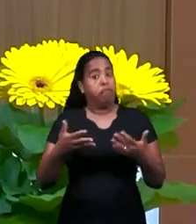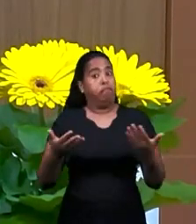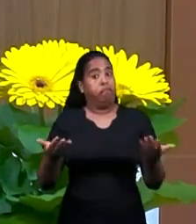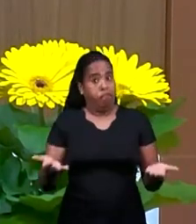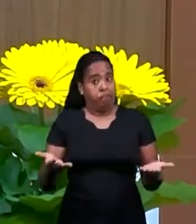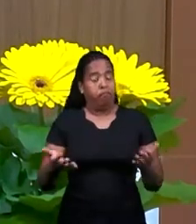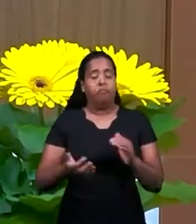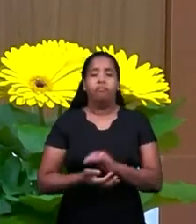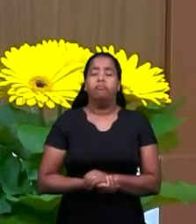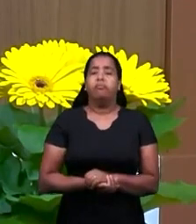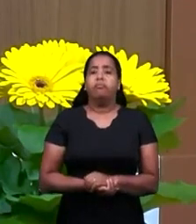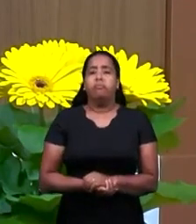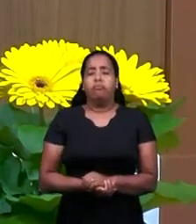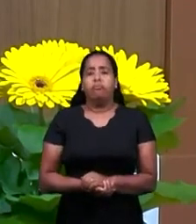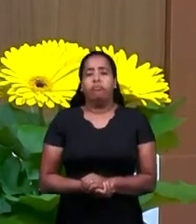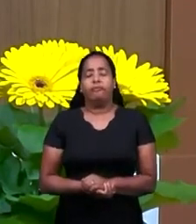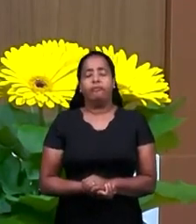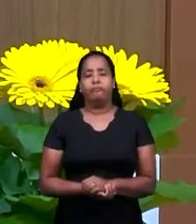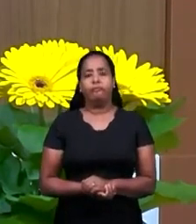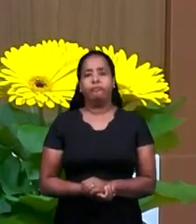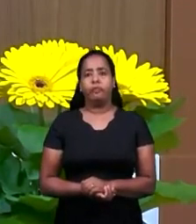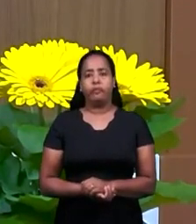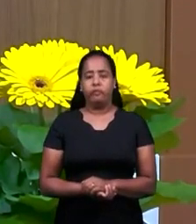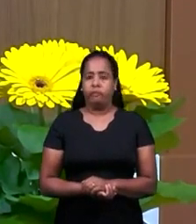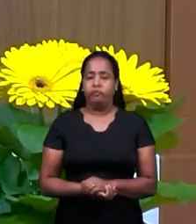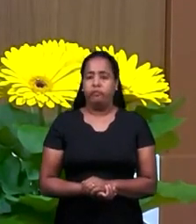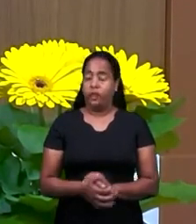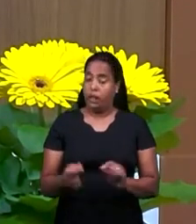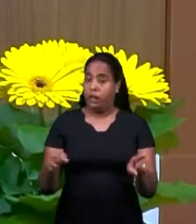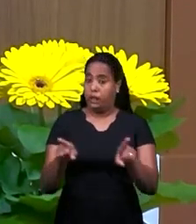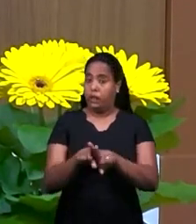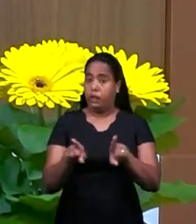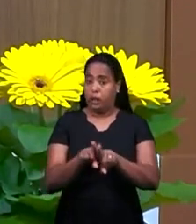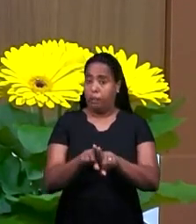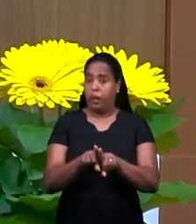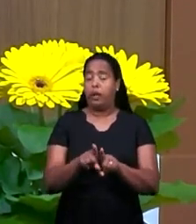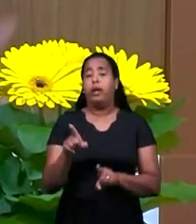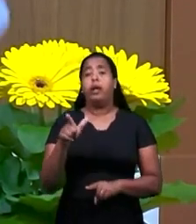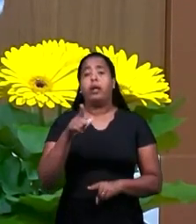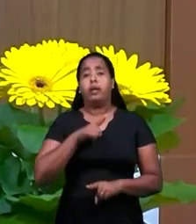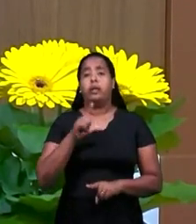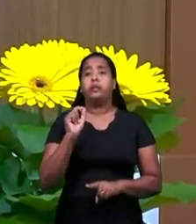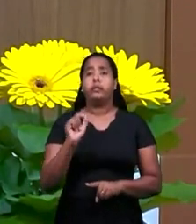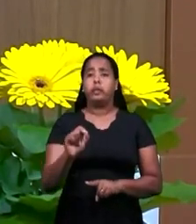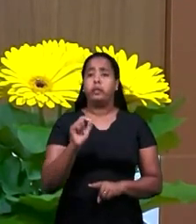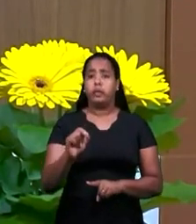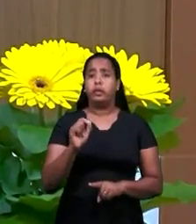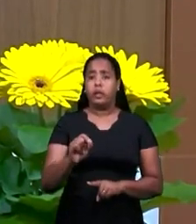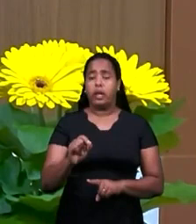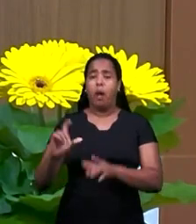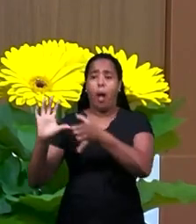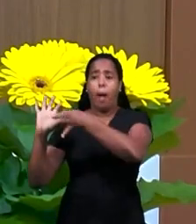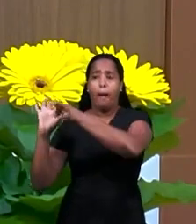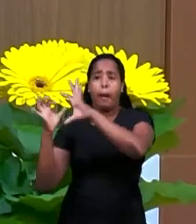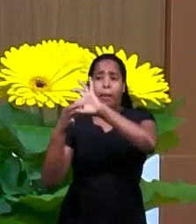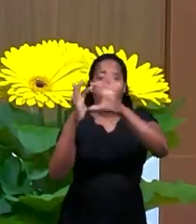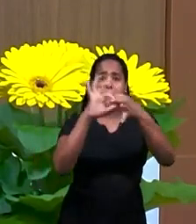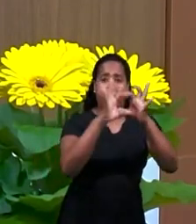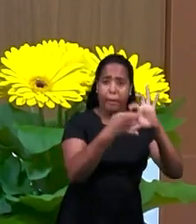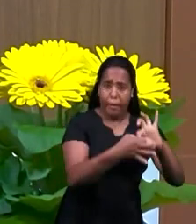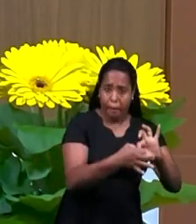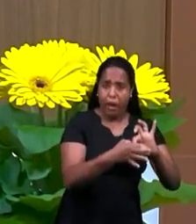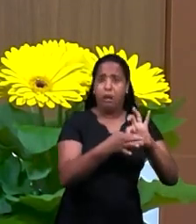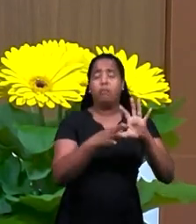But we also have the participation of the brethren and the